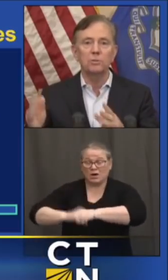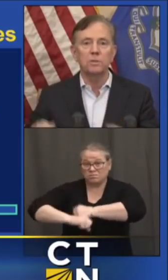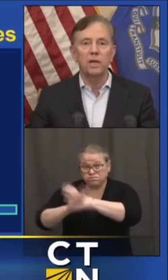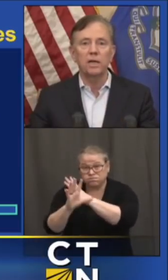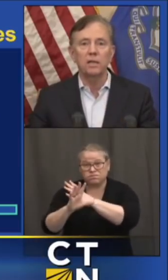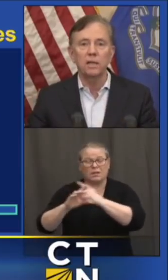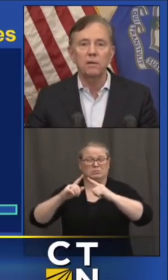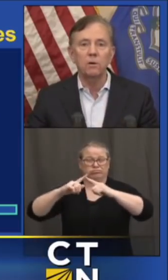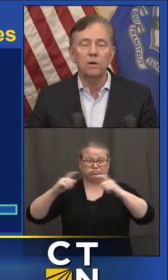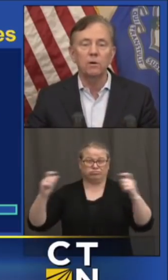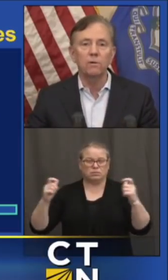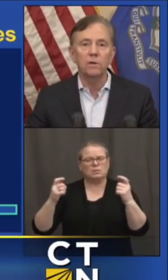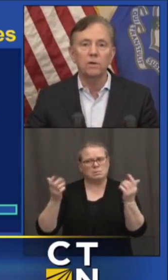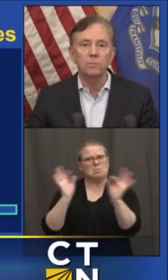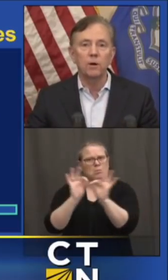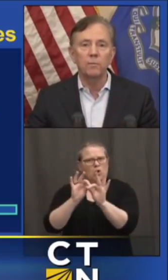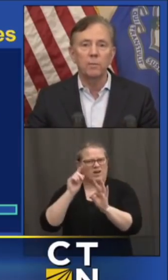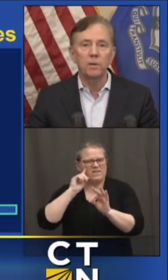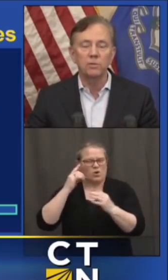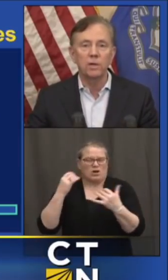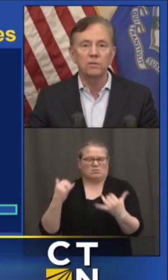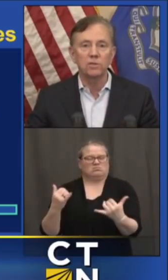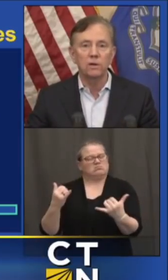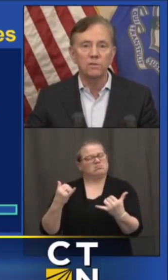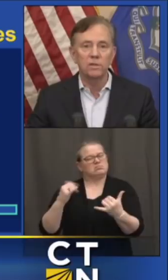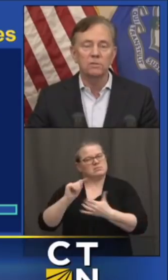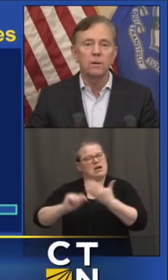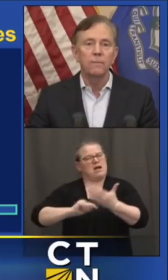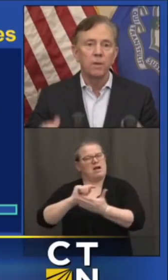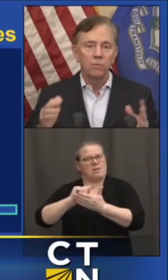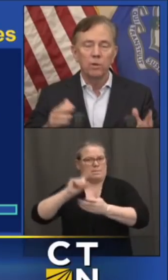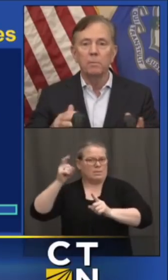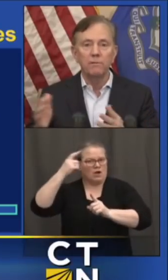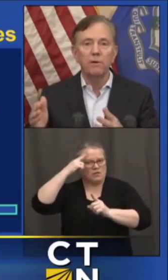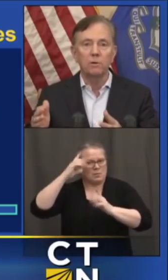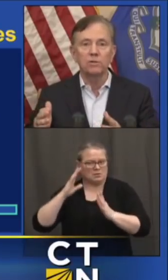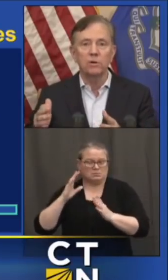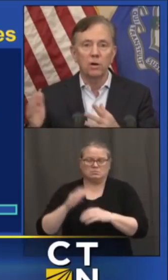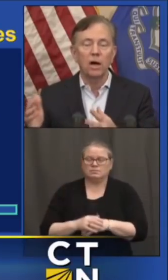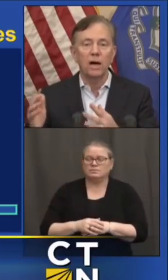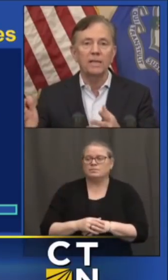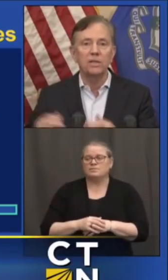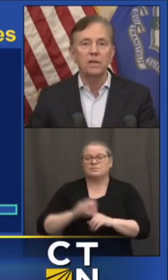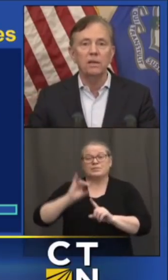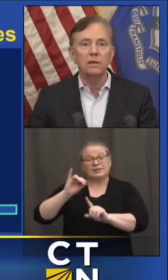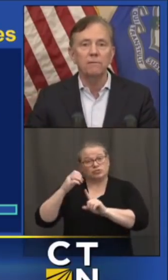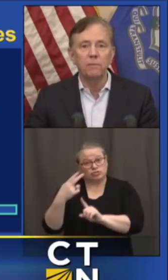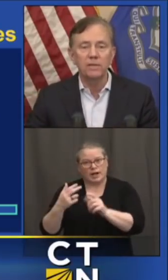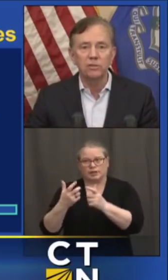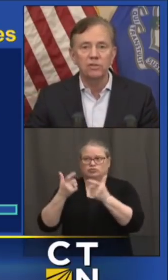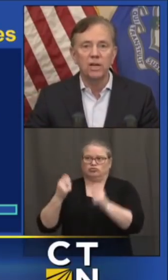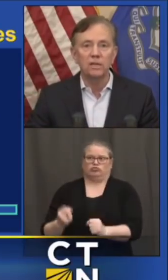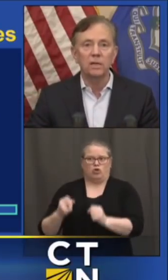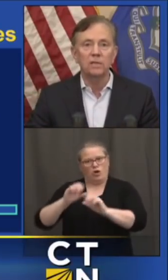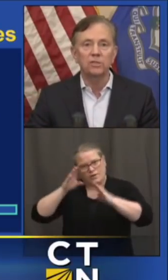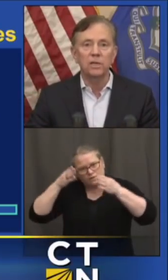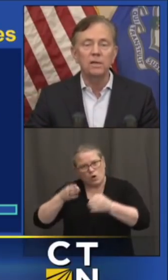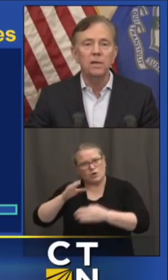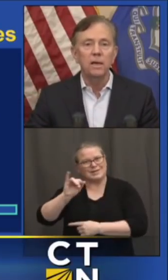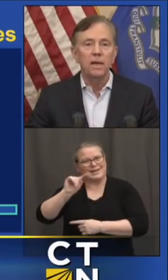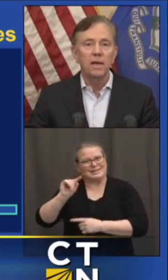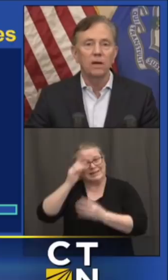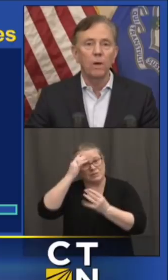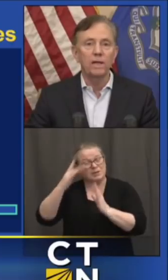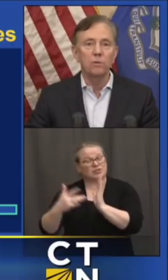state government, something that Josh has been taking the lead on over at the Department of Administrative Services. with a big focus on our IT, information